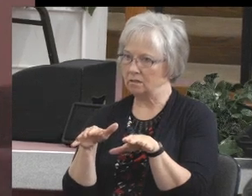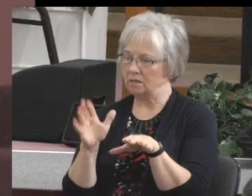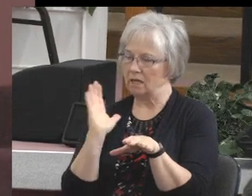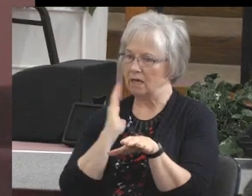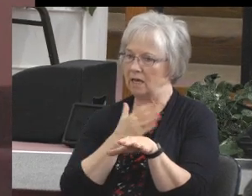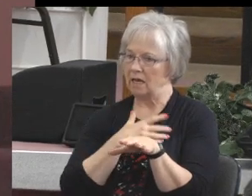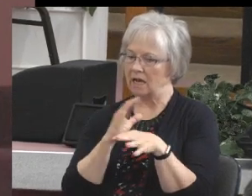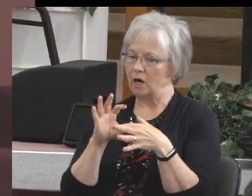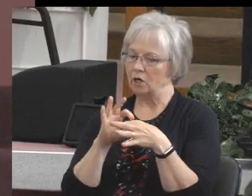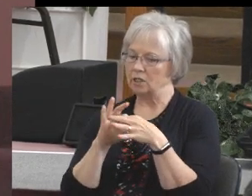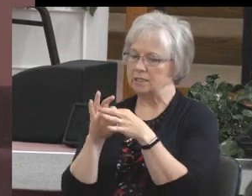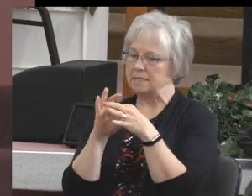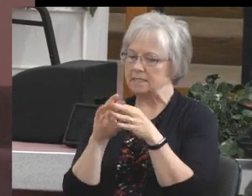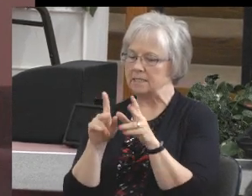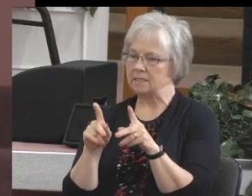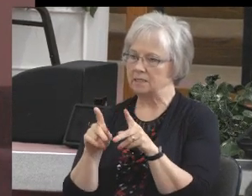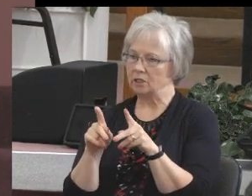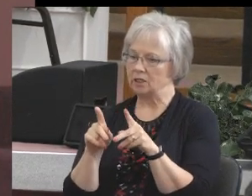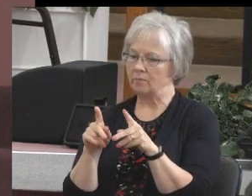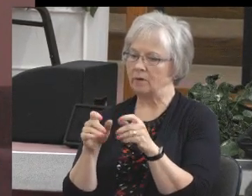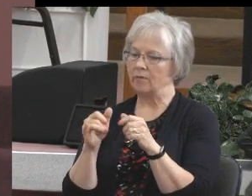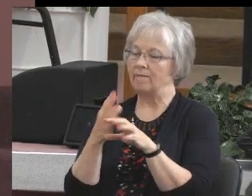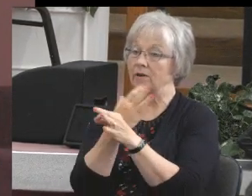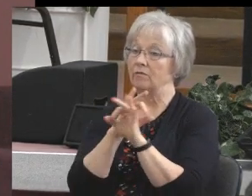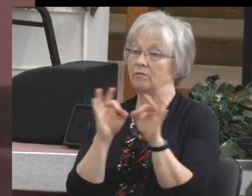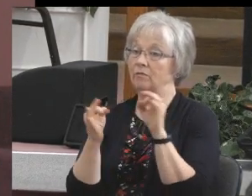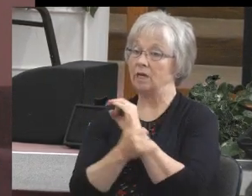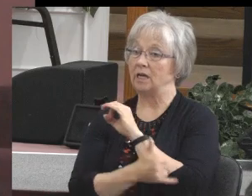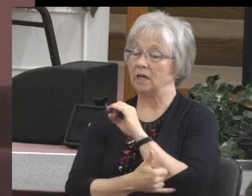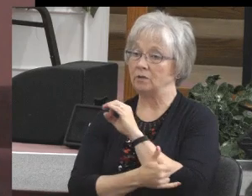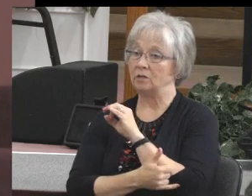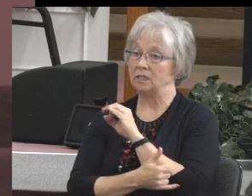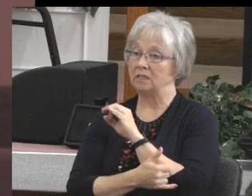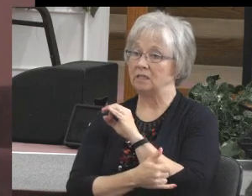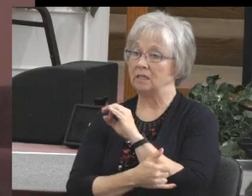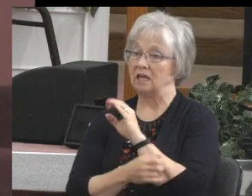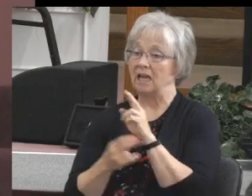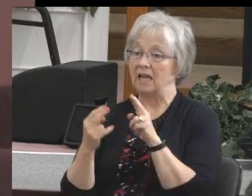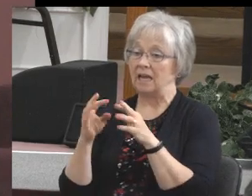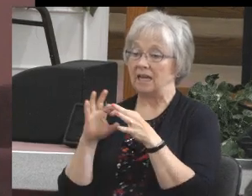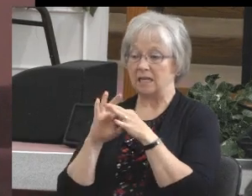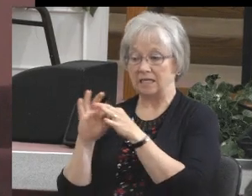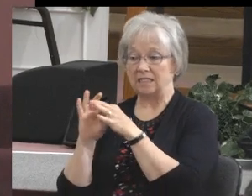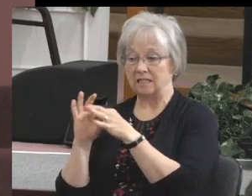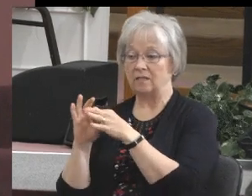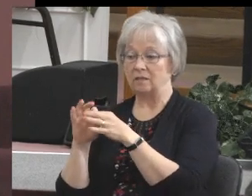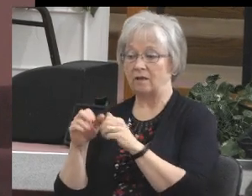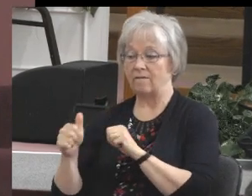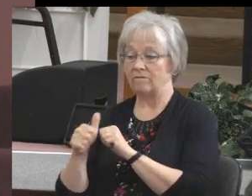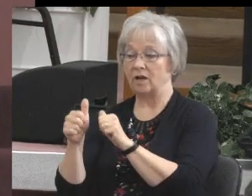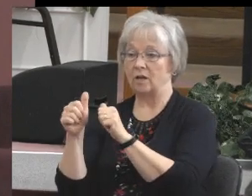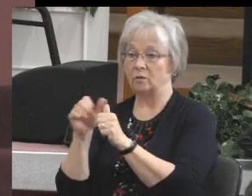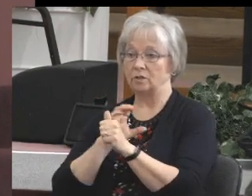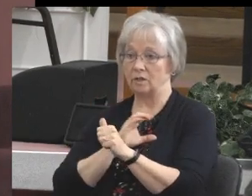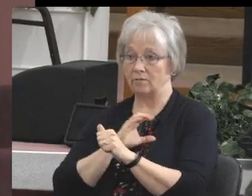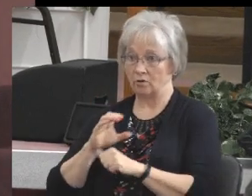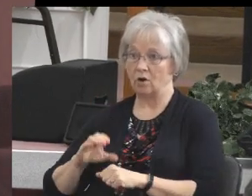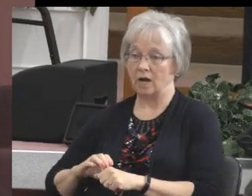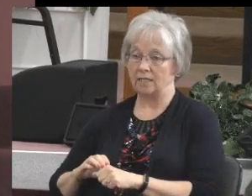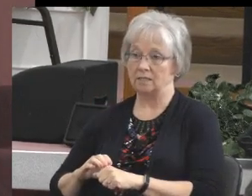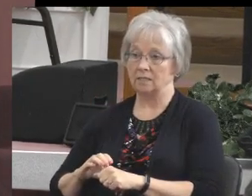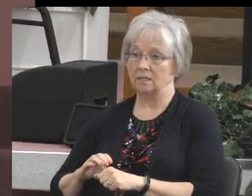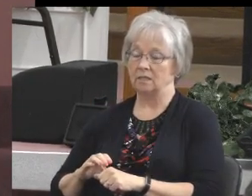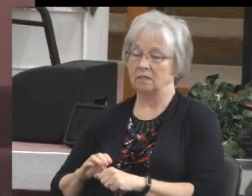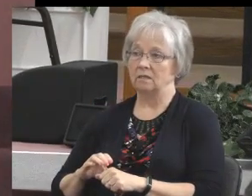citizens of a free country and our identity as followers of Christ has been. It has been since